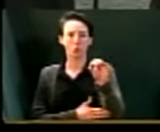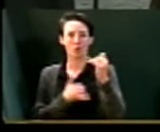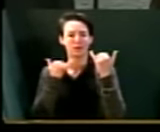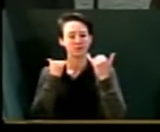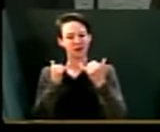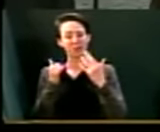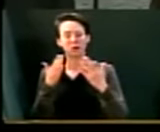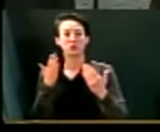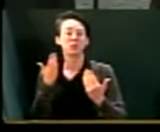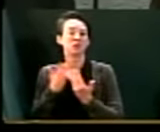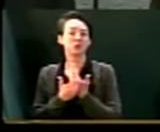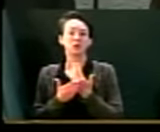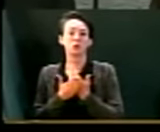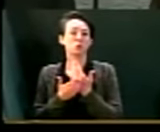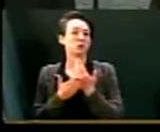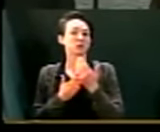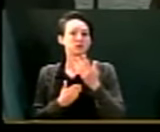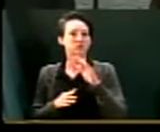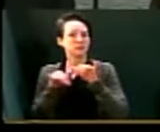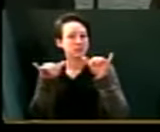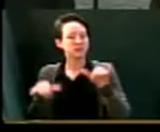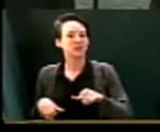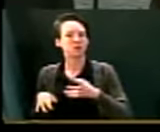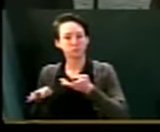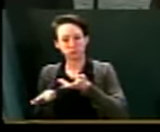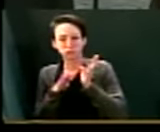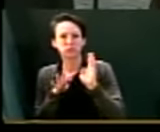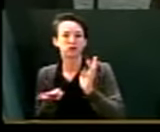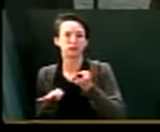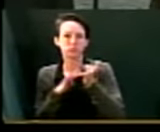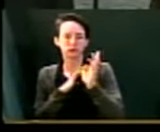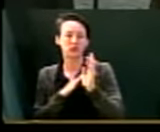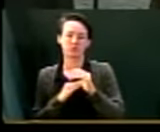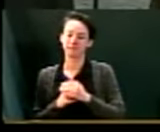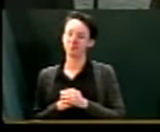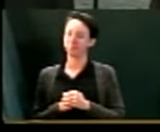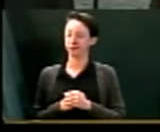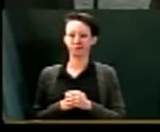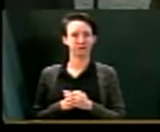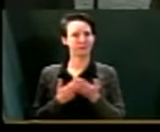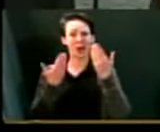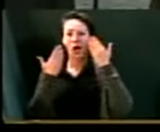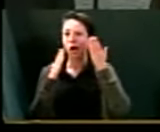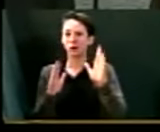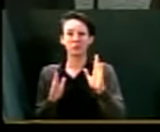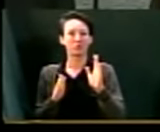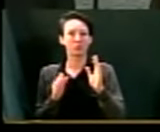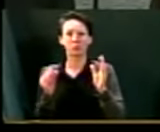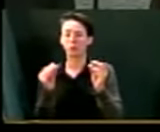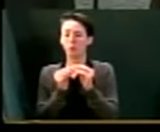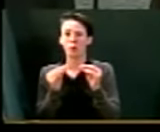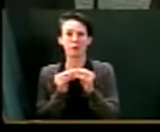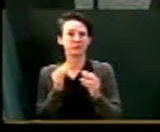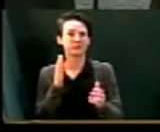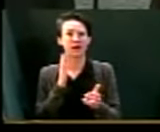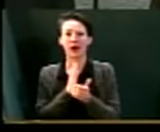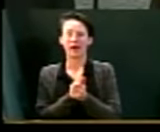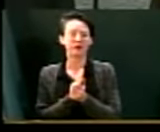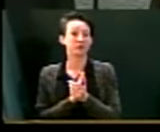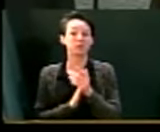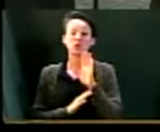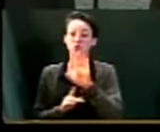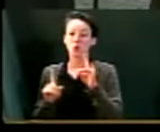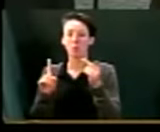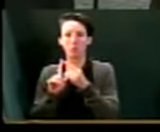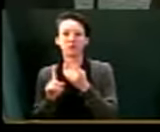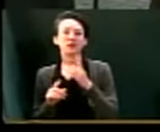that evidence again on a new platform. I mean, I don't know what else we can say, and that's to your point, Mr. Norman, that